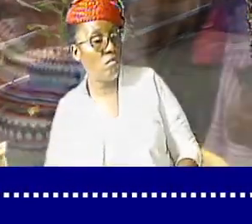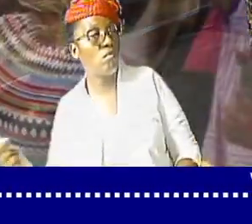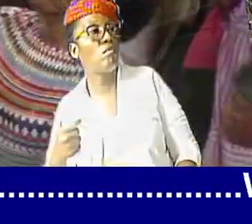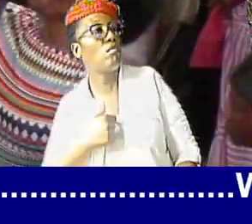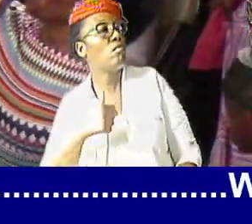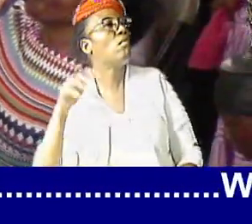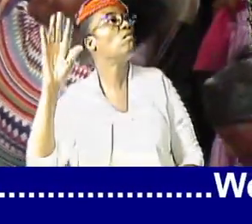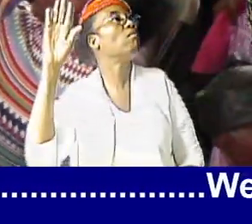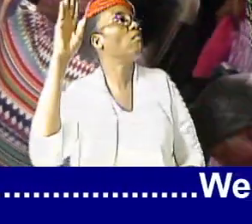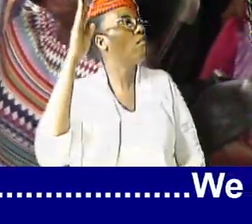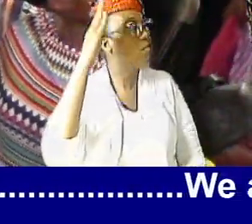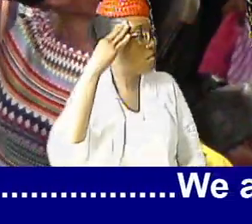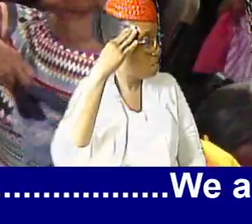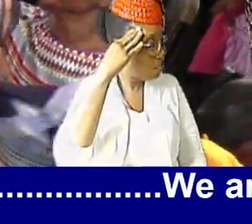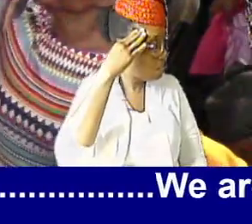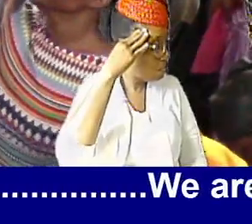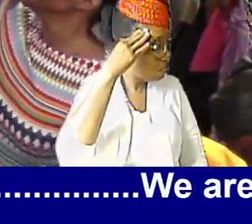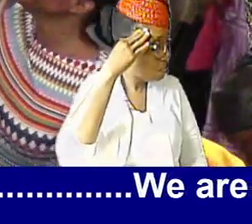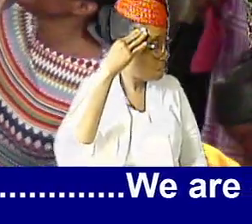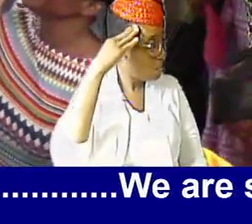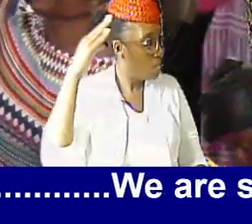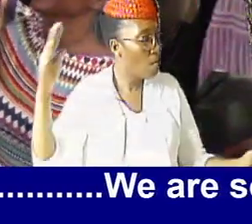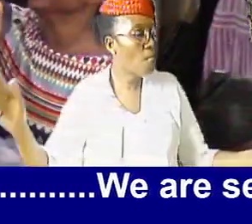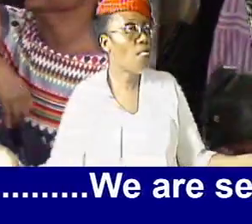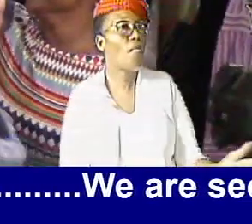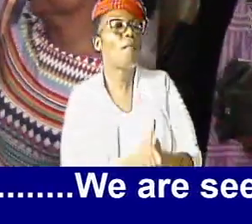than anything I